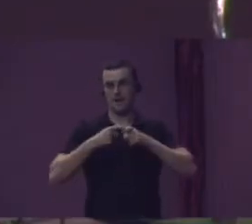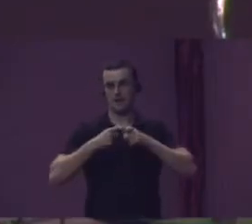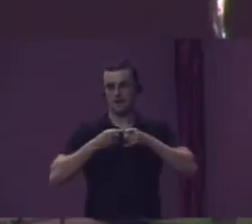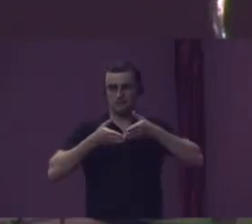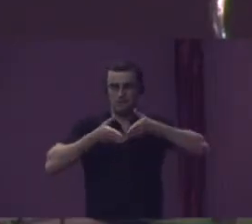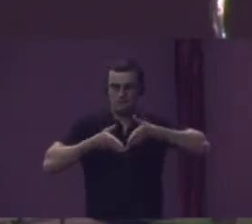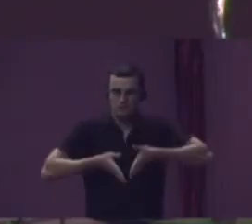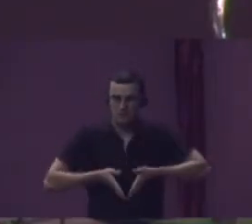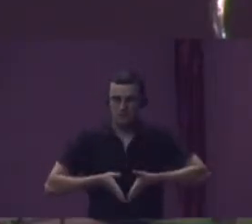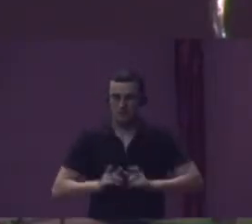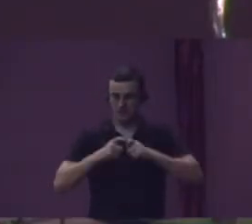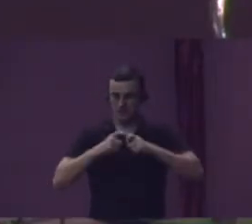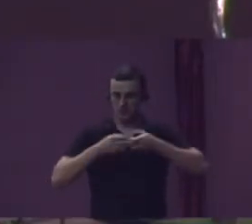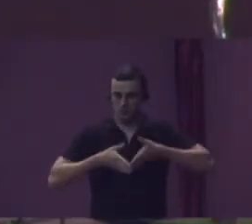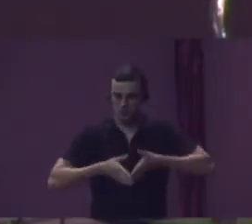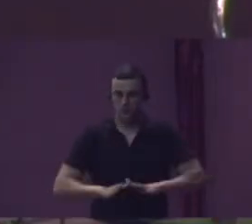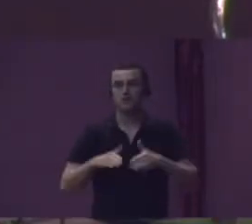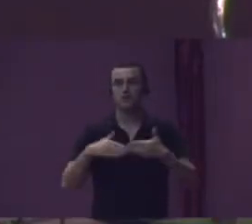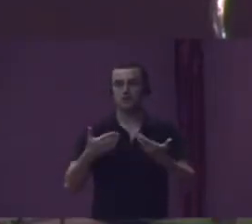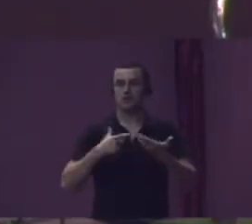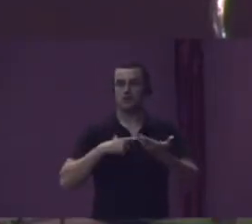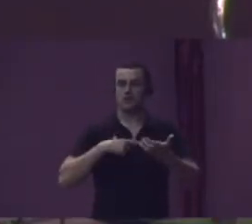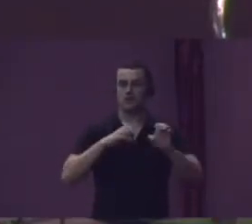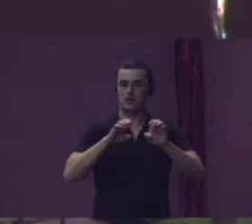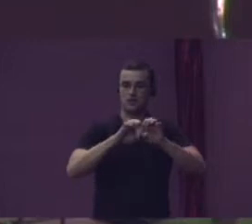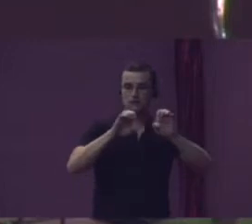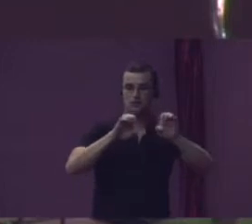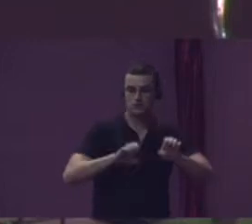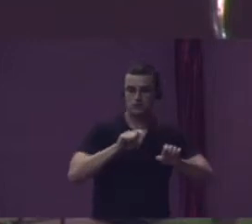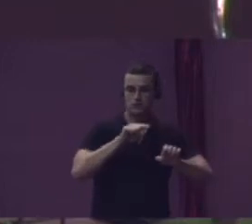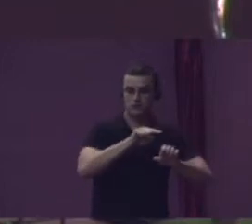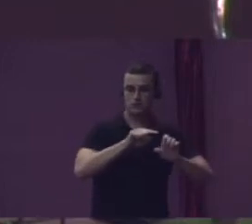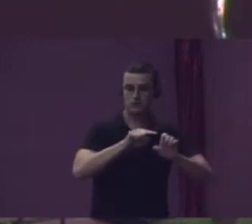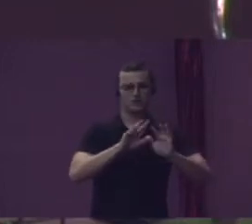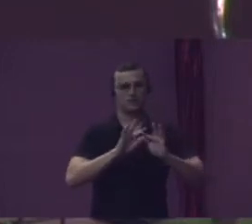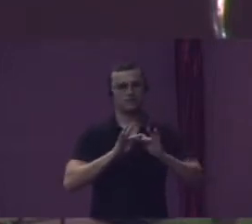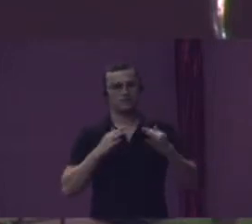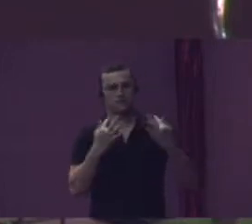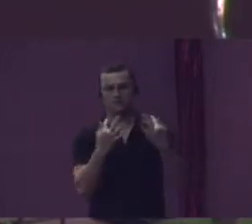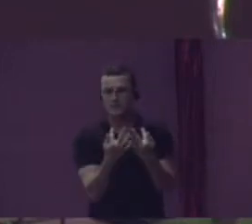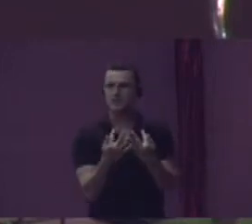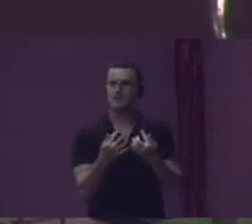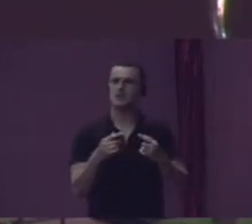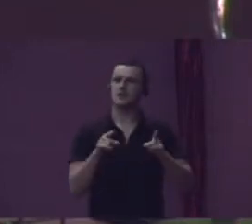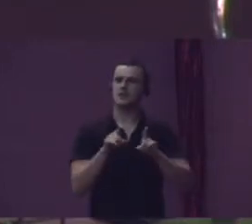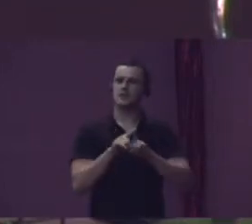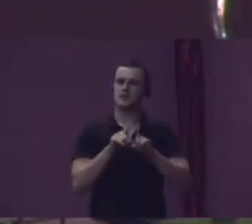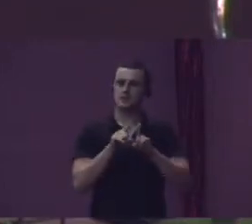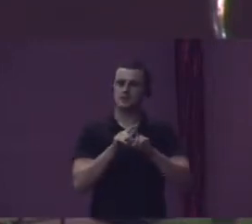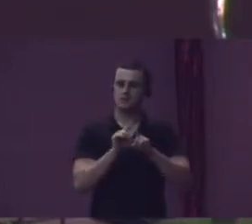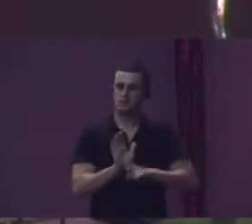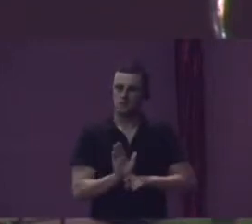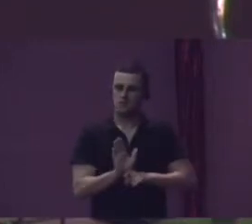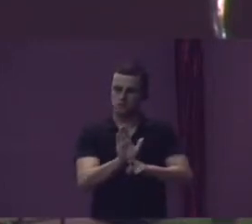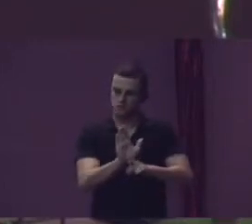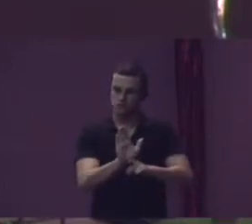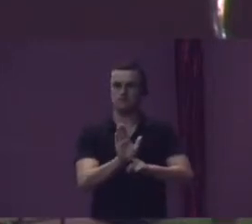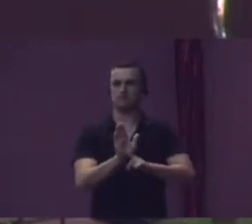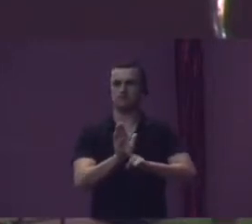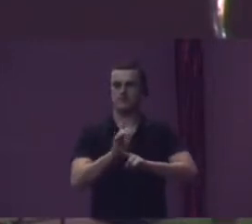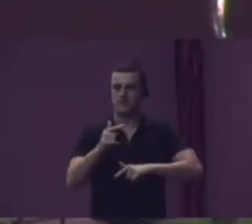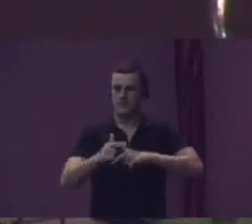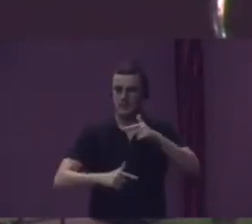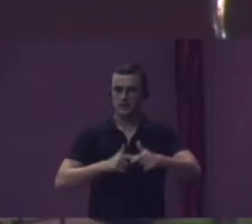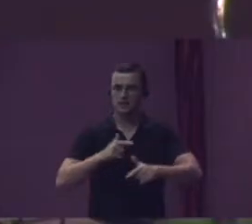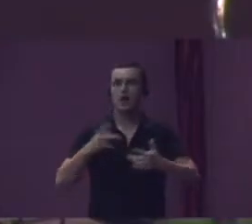workforce, as well as new scientific advances. The economic crisis of the 1970s resulted in a